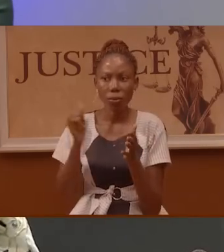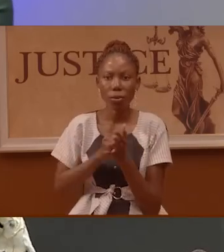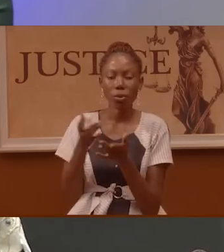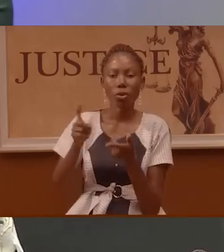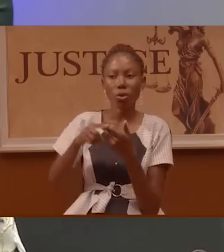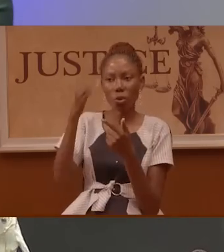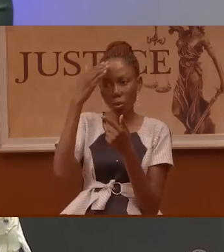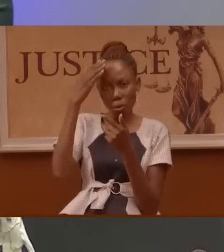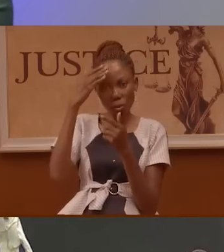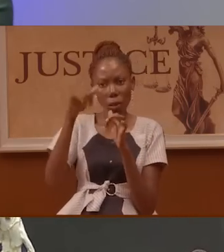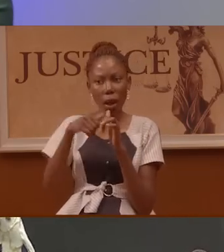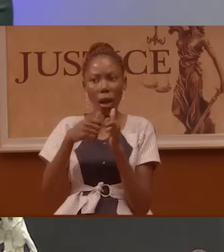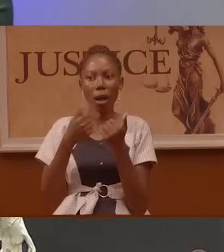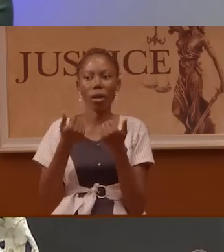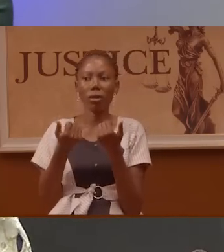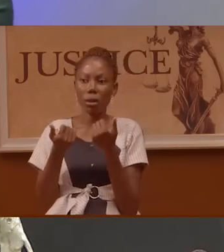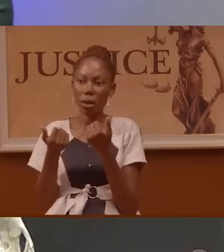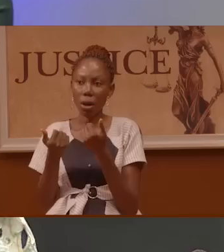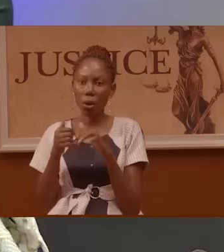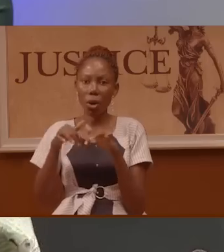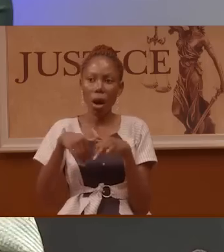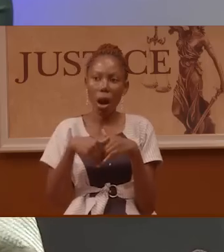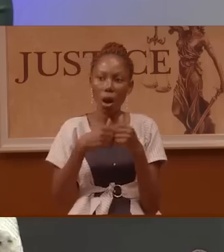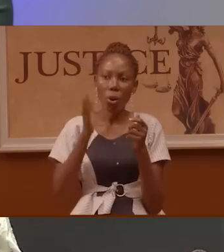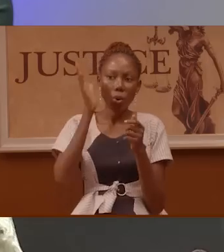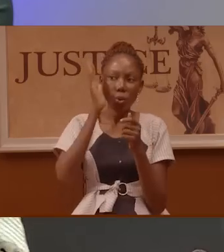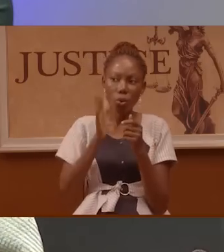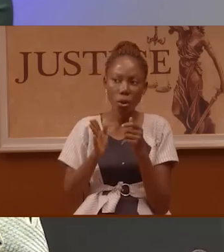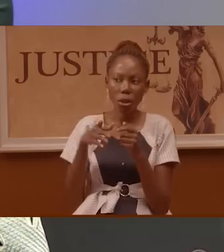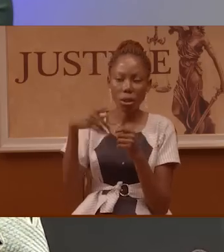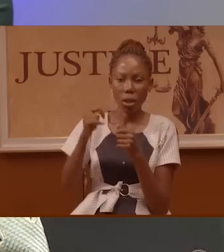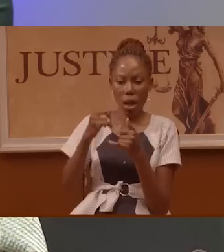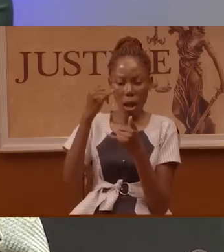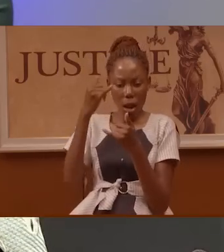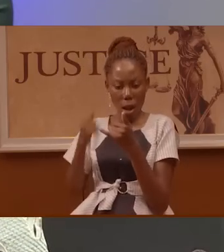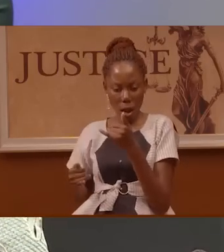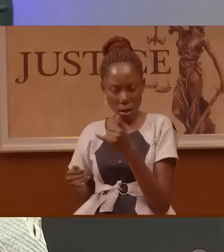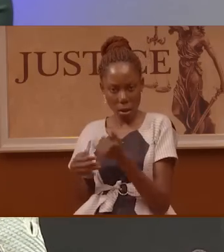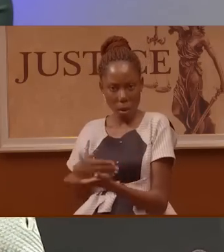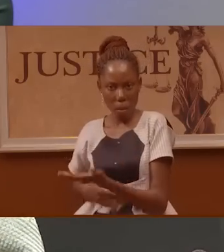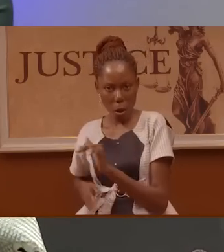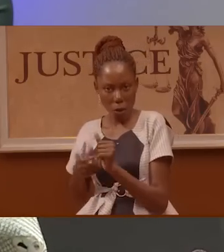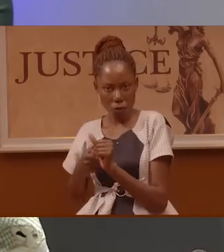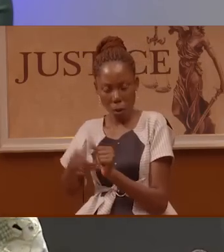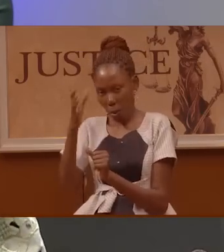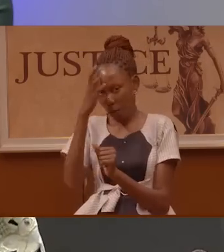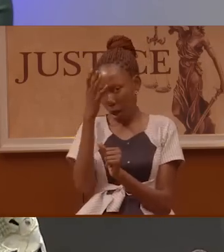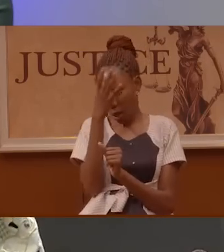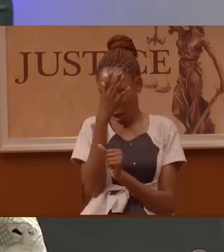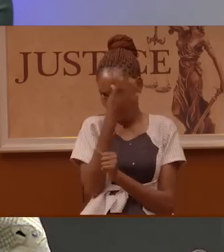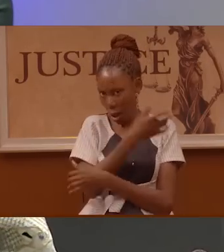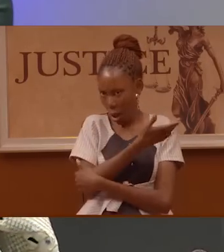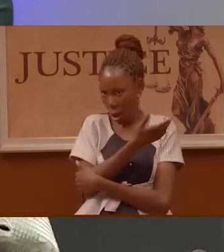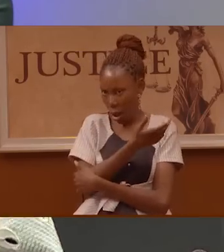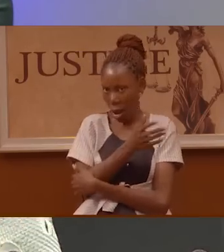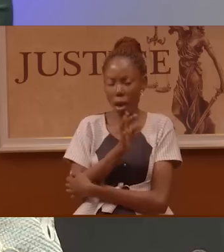know how their mama last born have been managing the properties that he did not, other